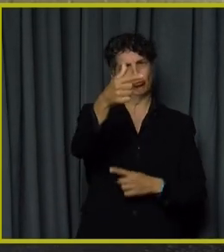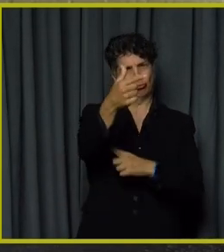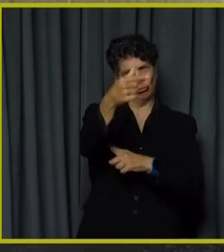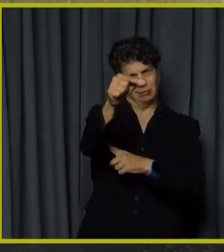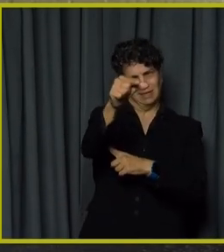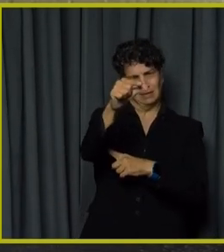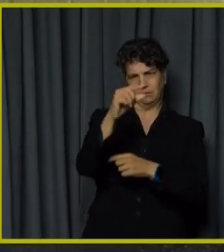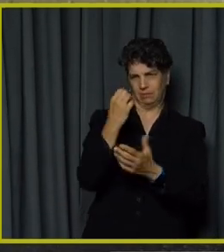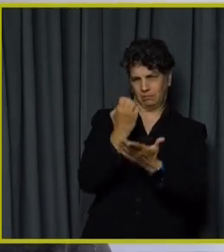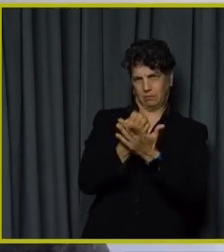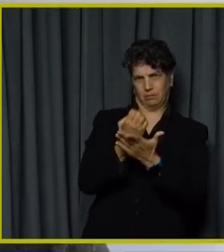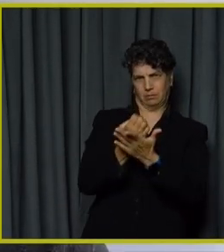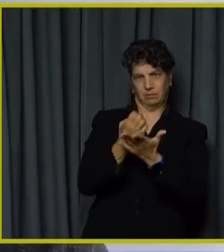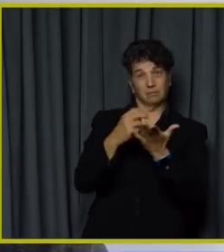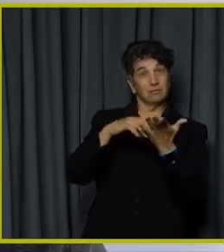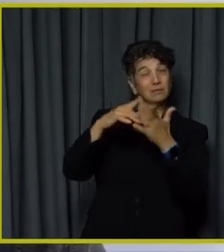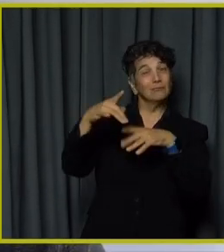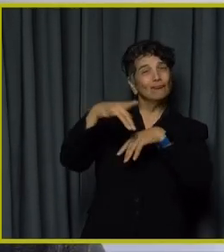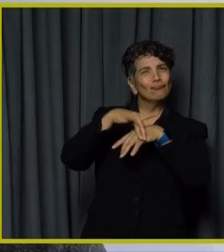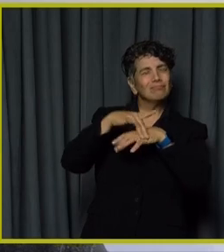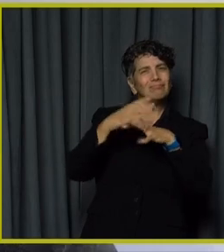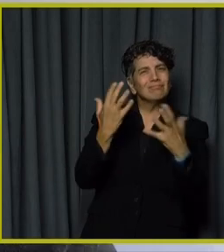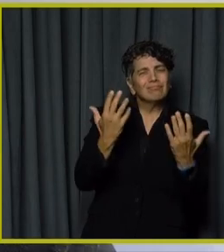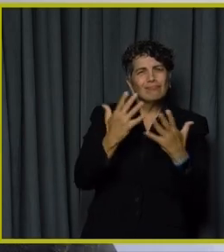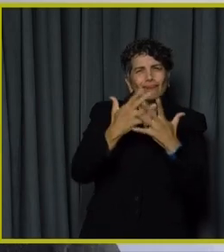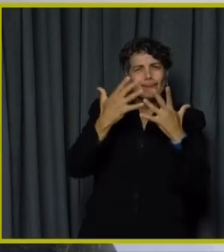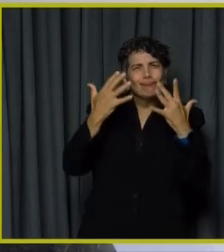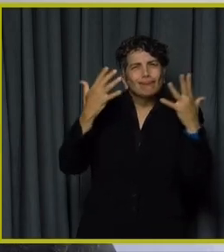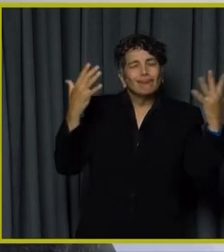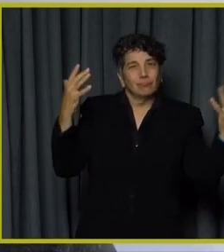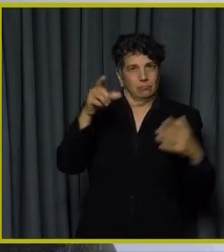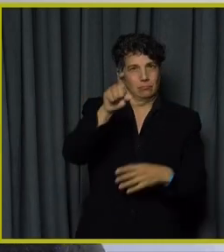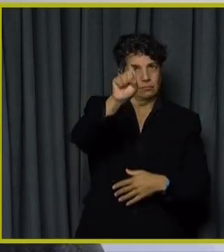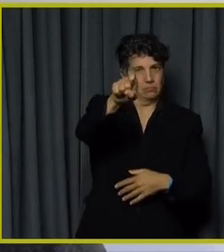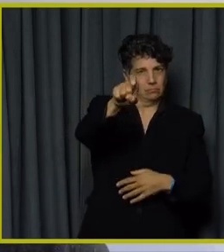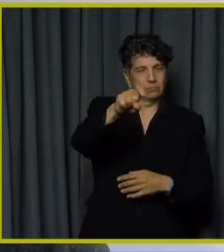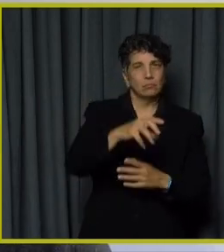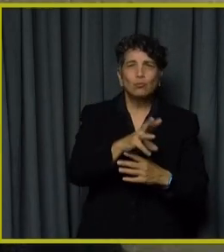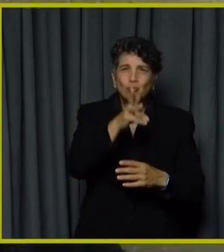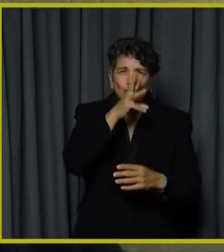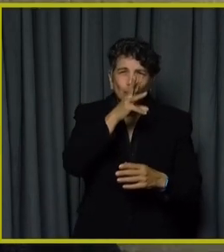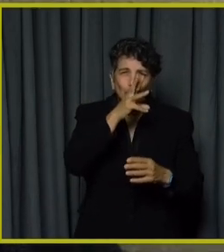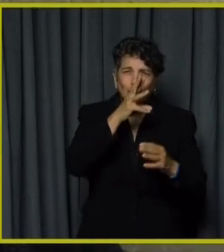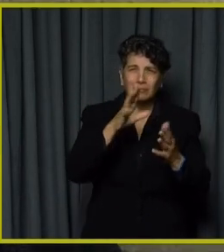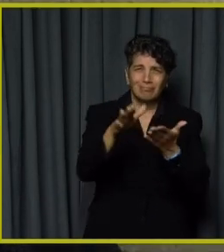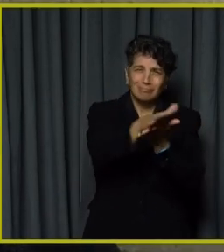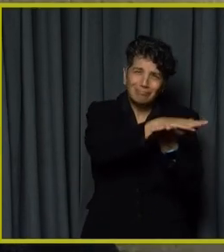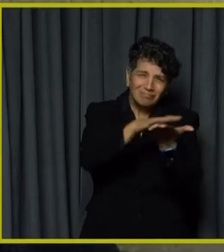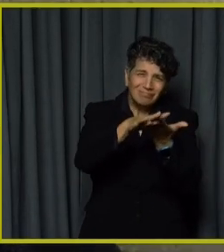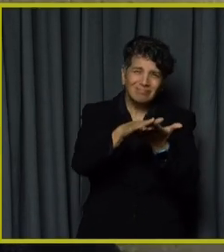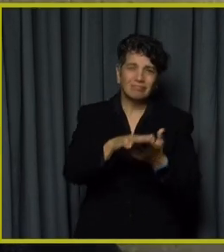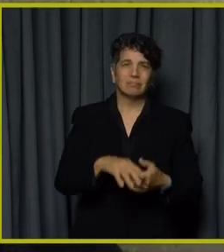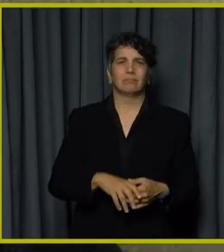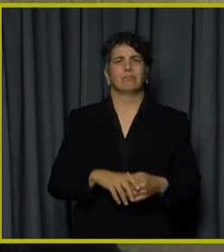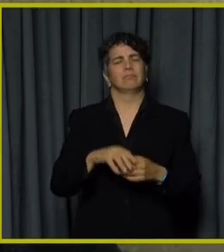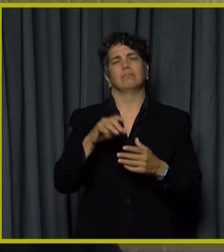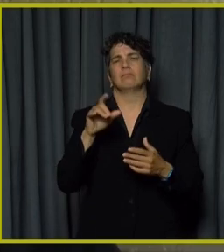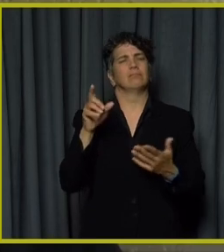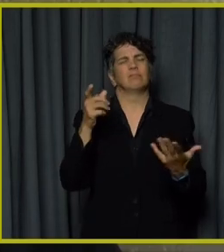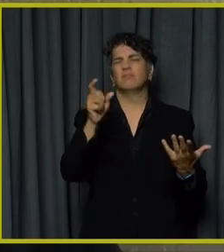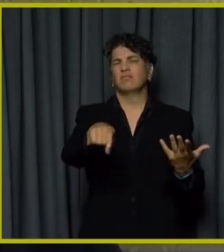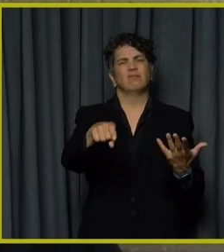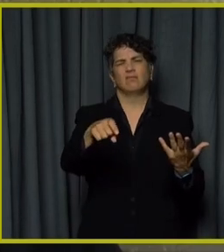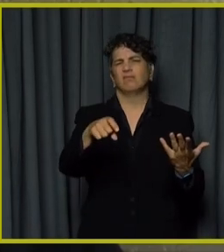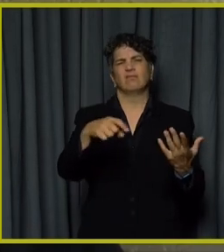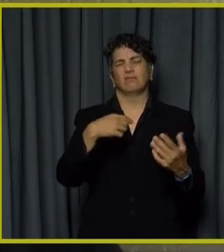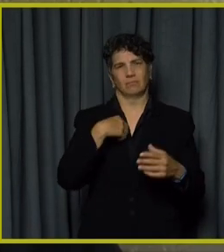sanitation infrastructure. A ban on mining, drilling, and burning dirty energy. We demand the protection of native